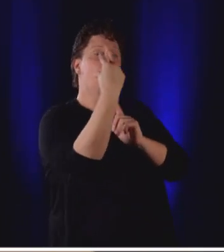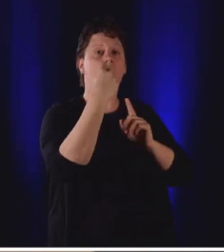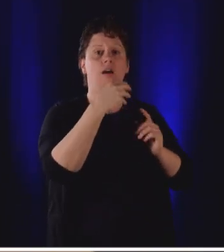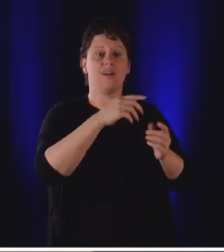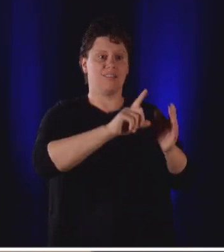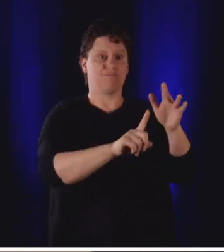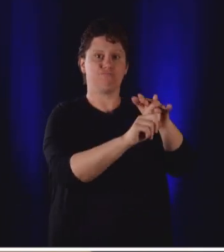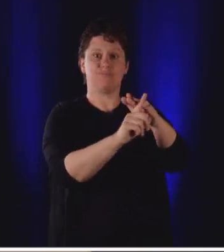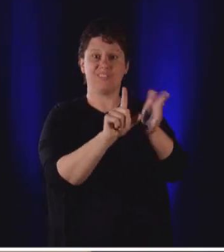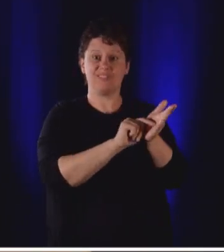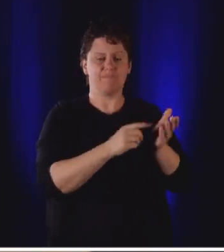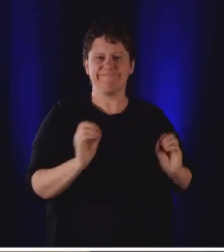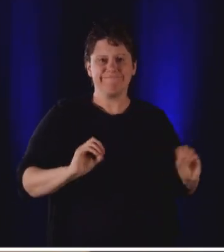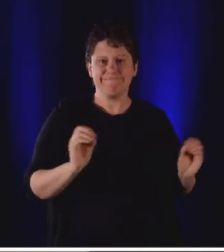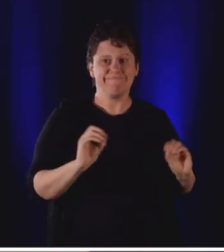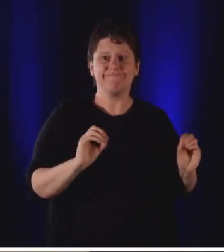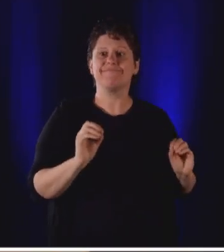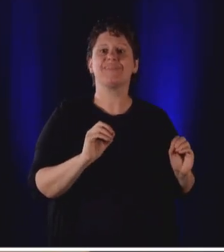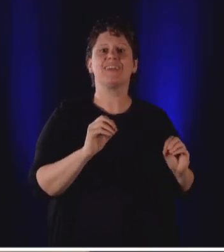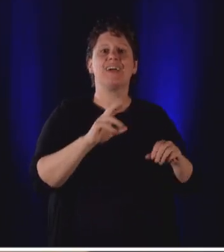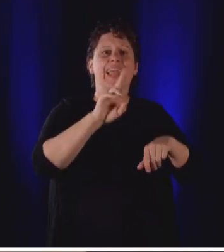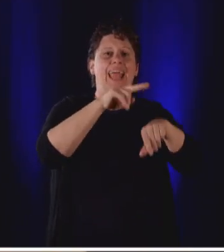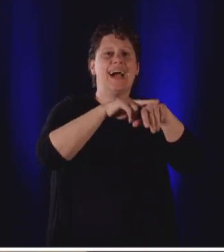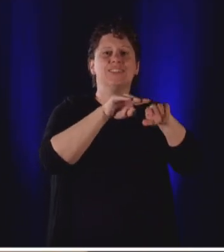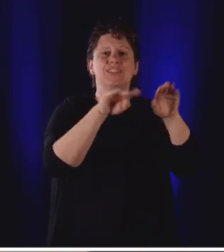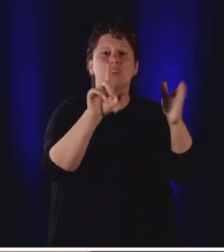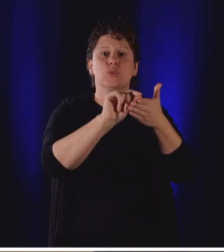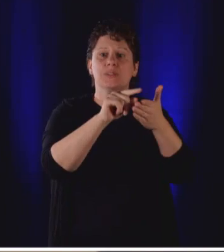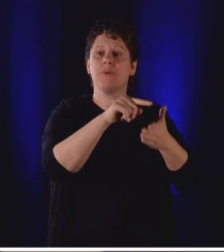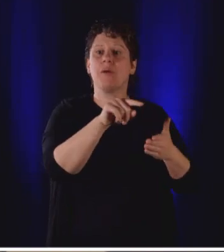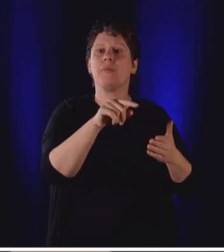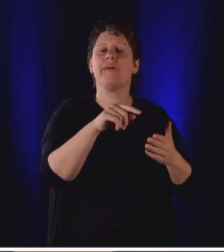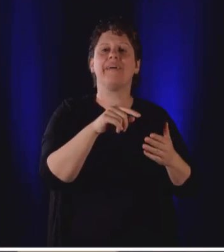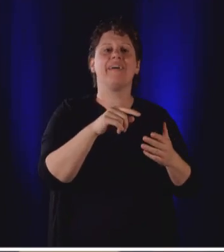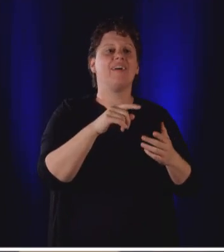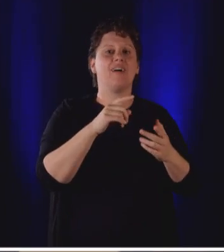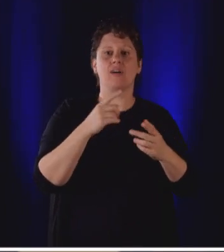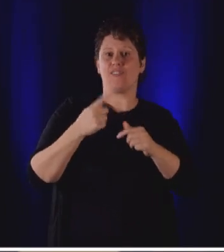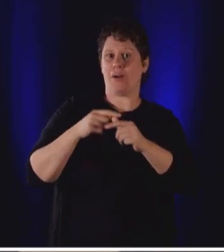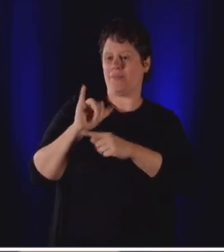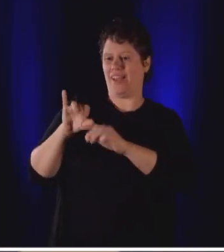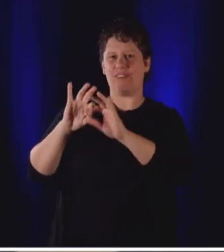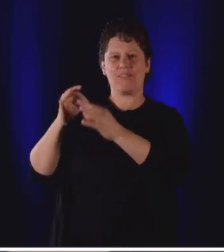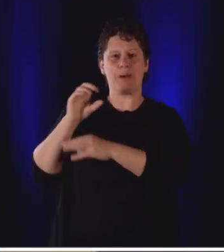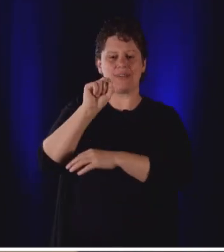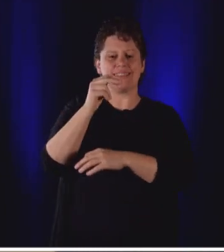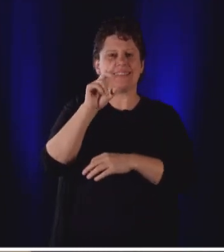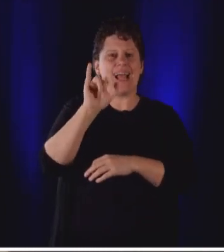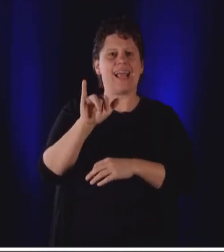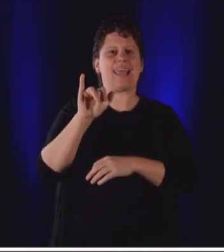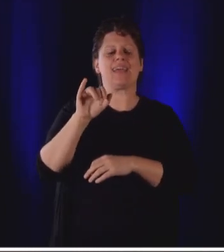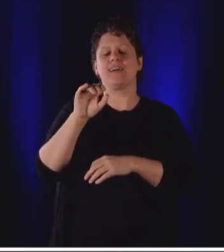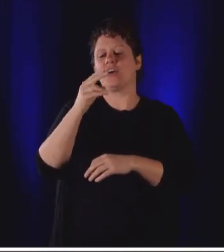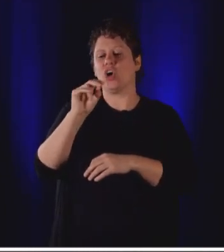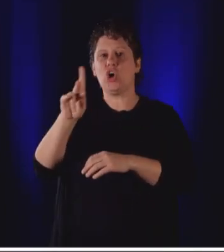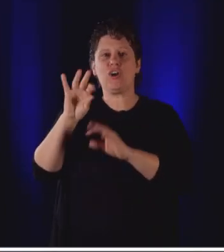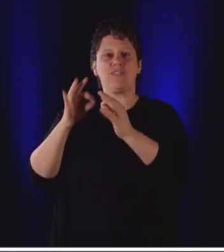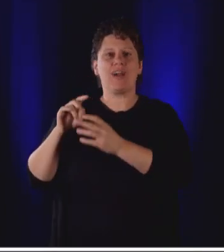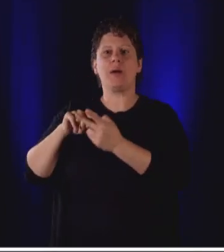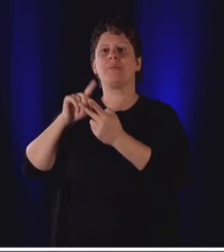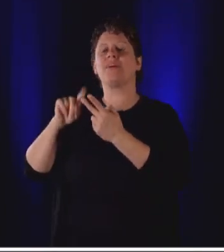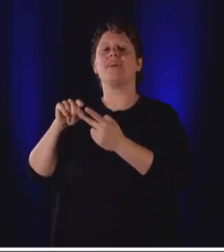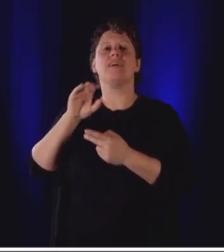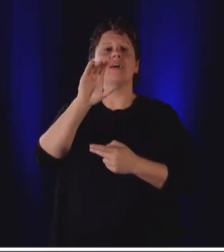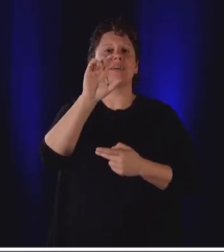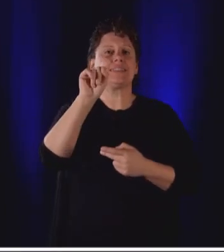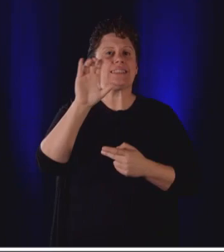on the front line with families from Sandy Hook and Clackamas Town Center. One newspaper, The Scanner, a local newspaper, published it, and